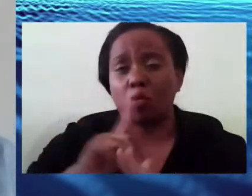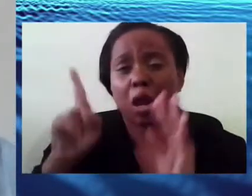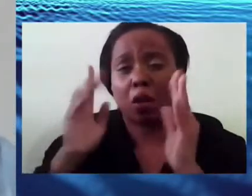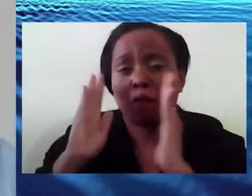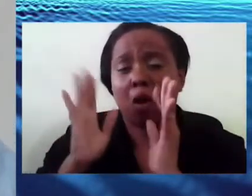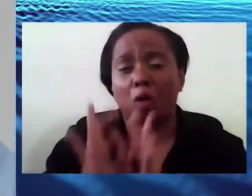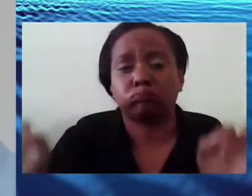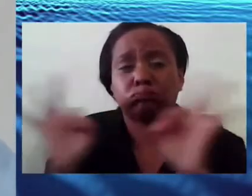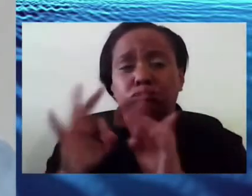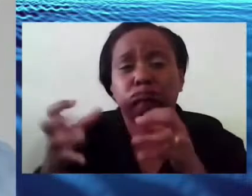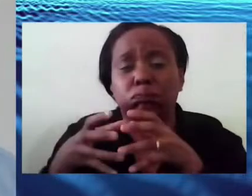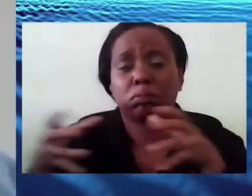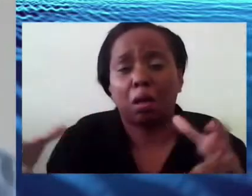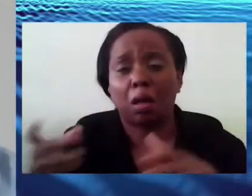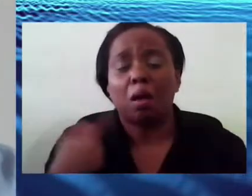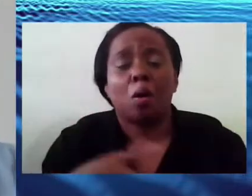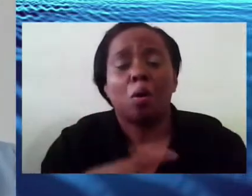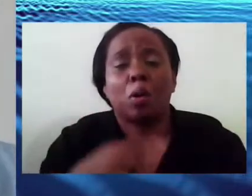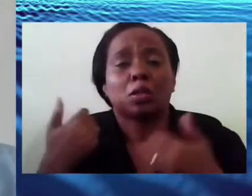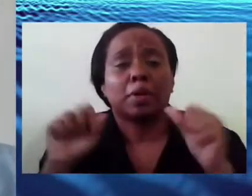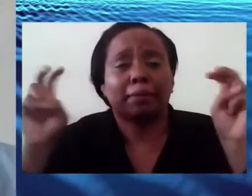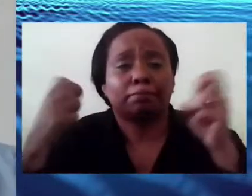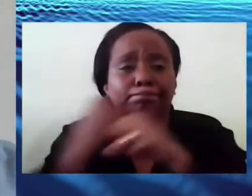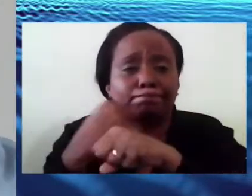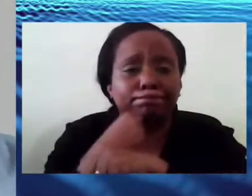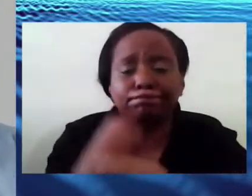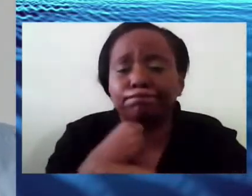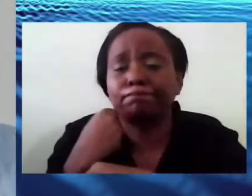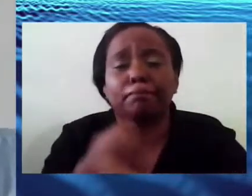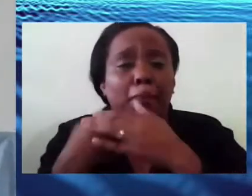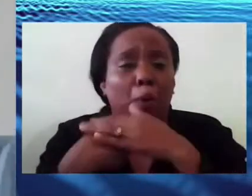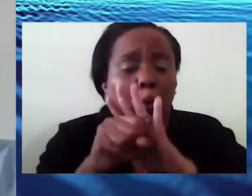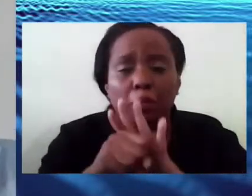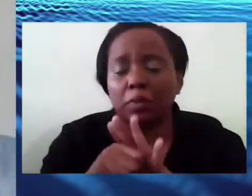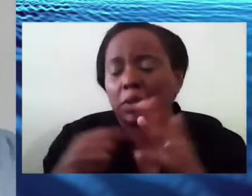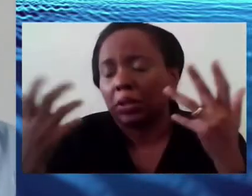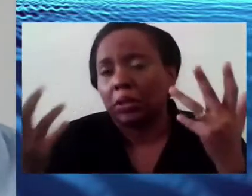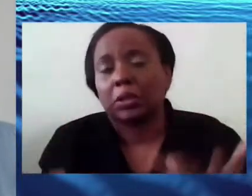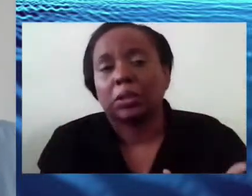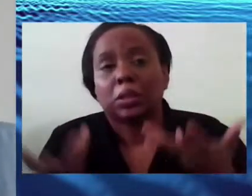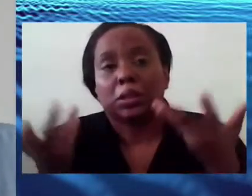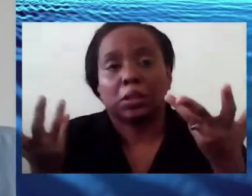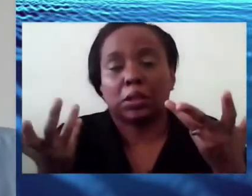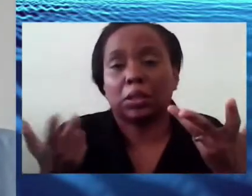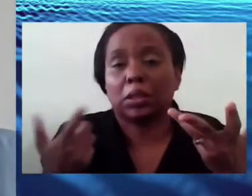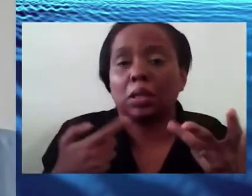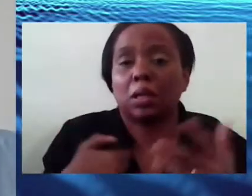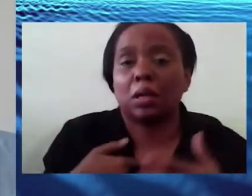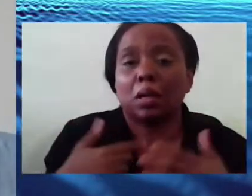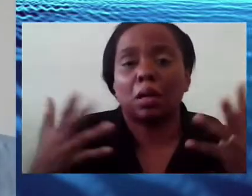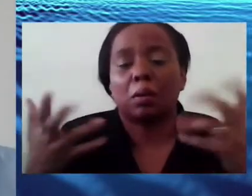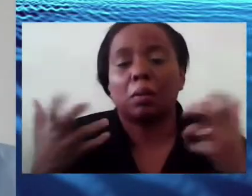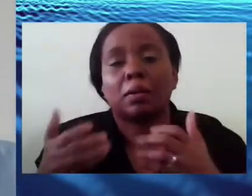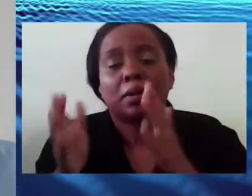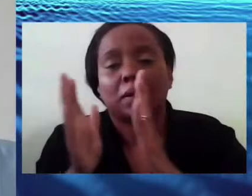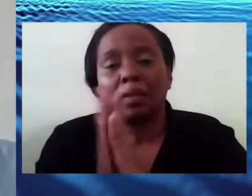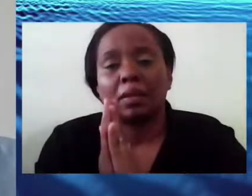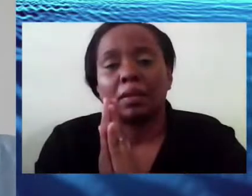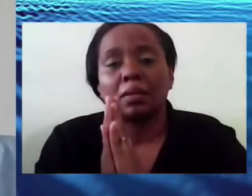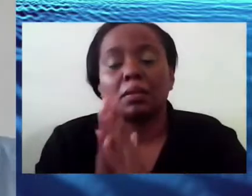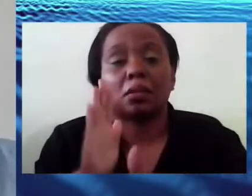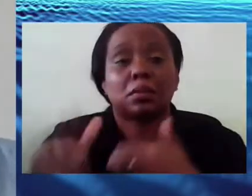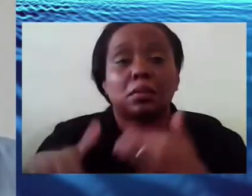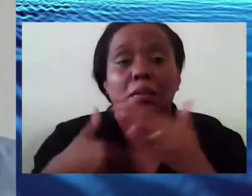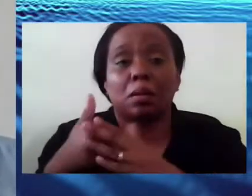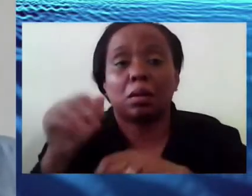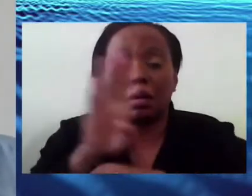Wellness in our fight against the COVID pandemic. And I would like to really make an appeal to all